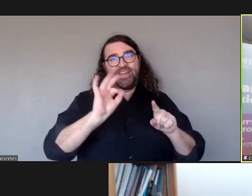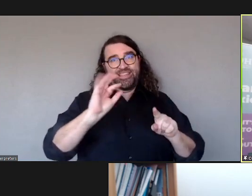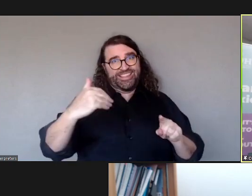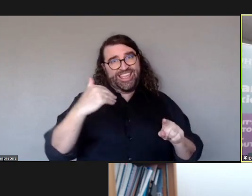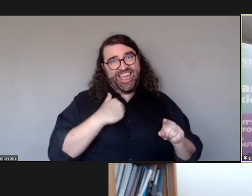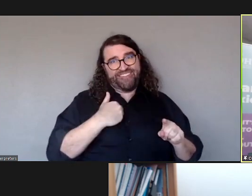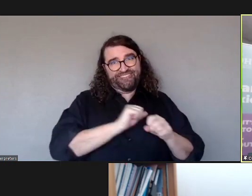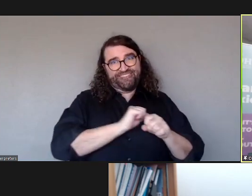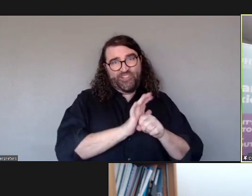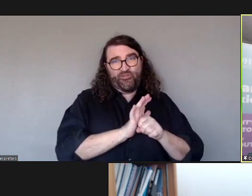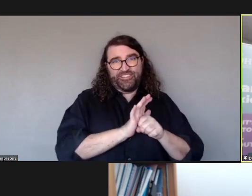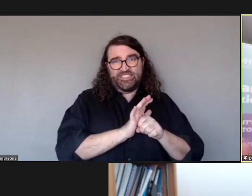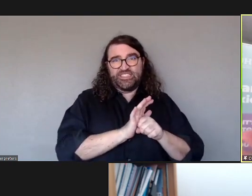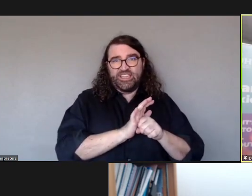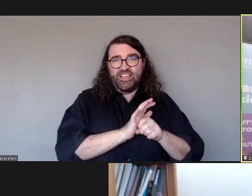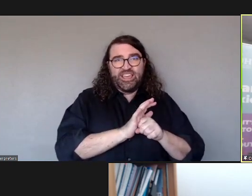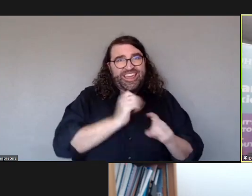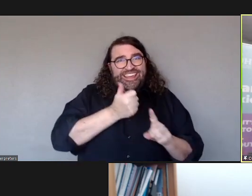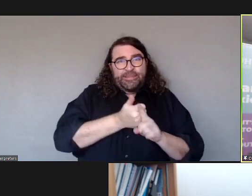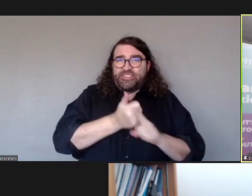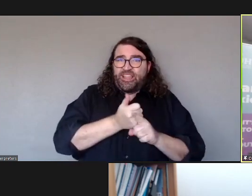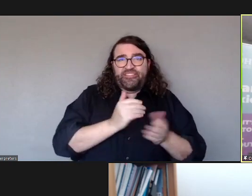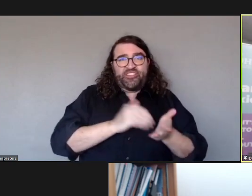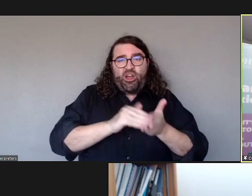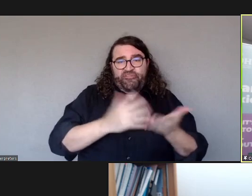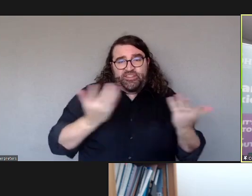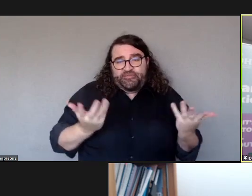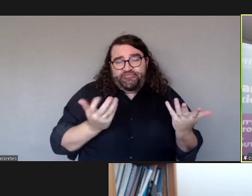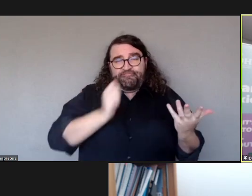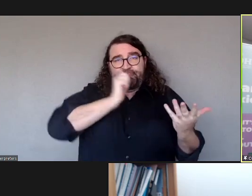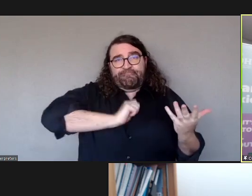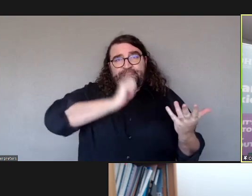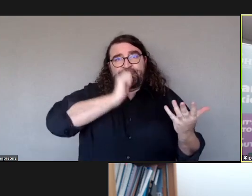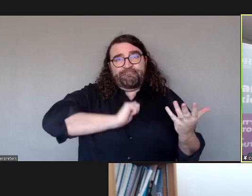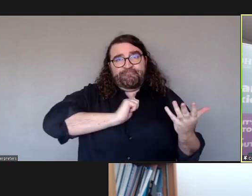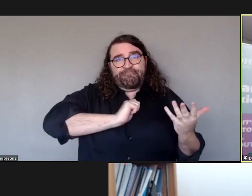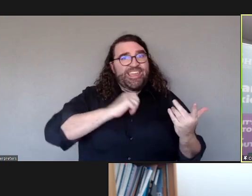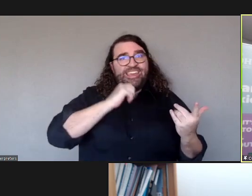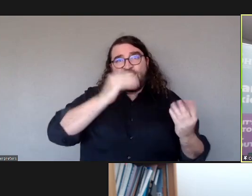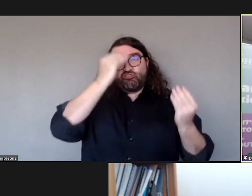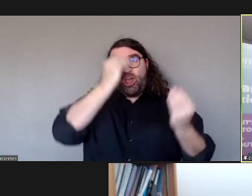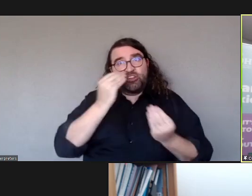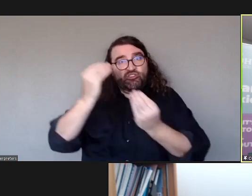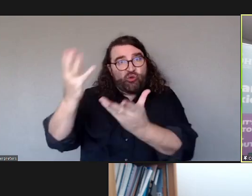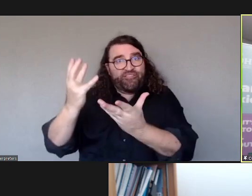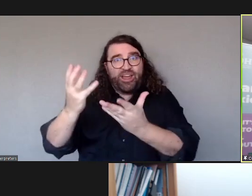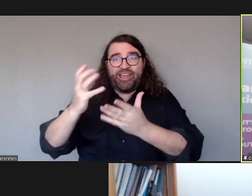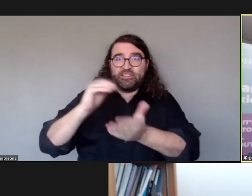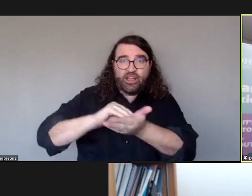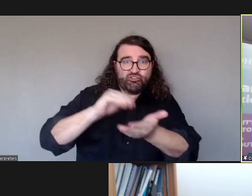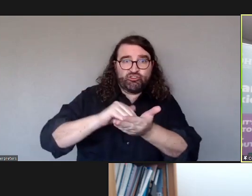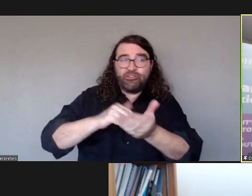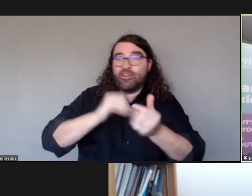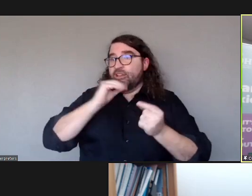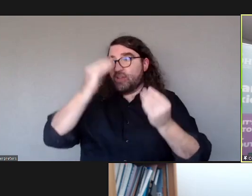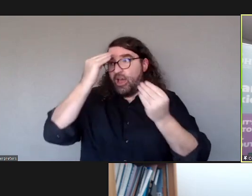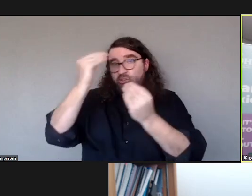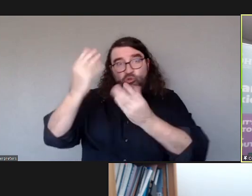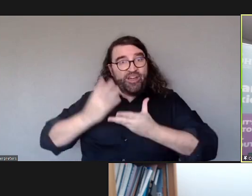their physician or provider for treatment or going online to have them report their case, I'd rather have them